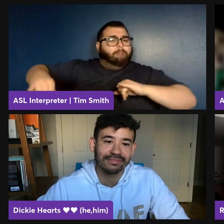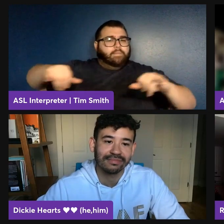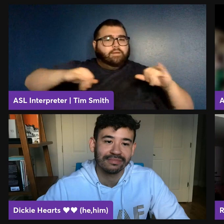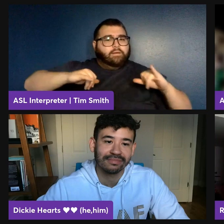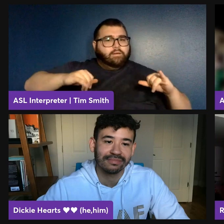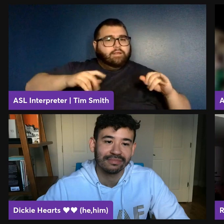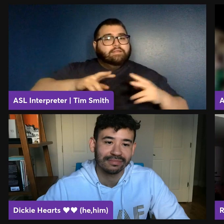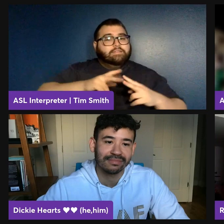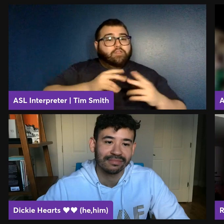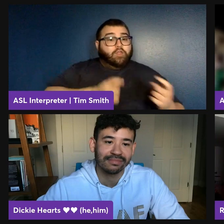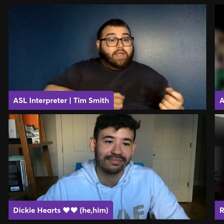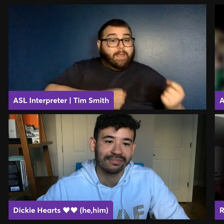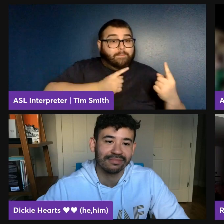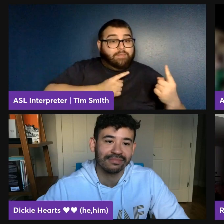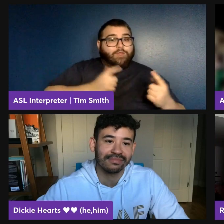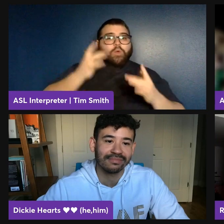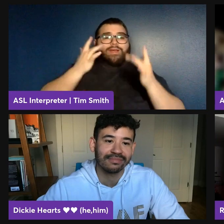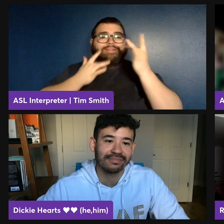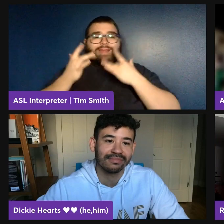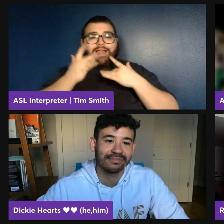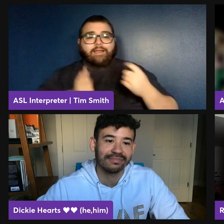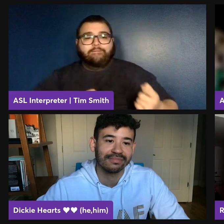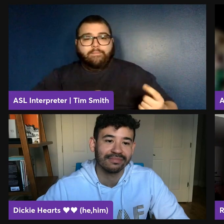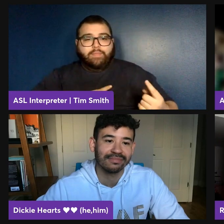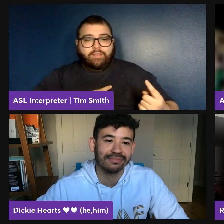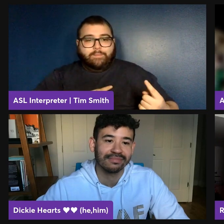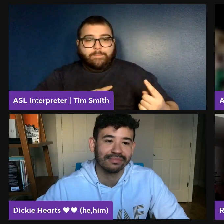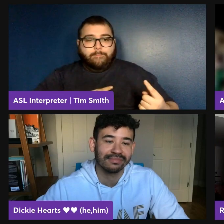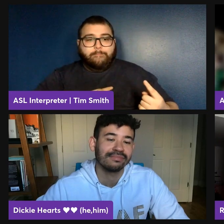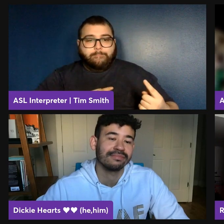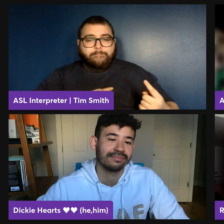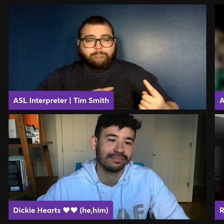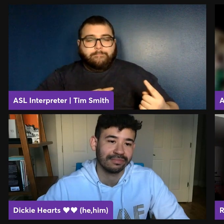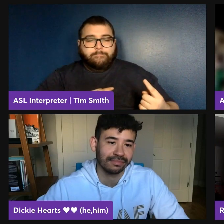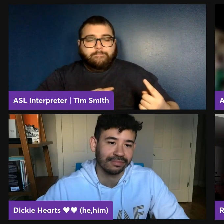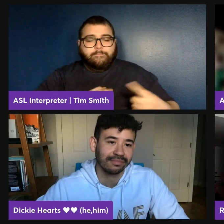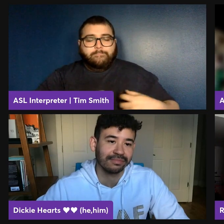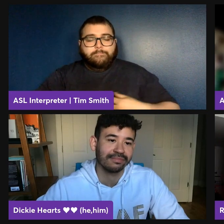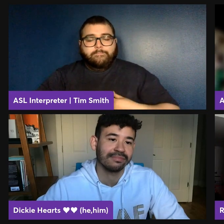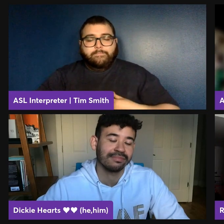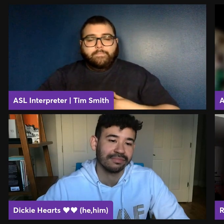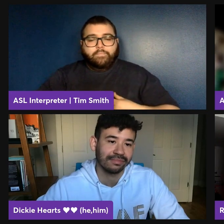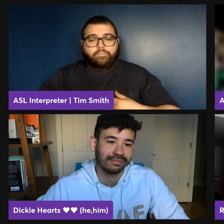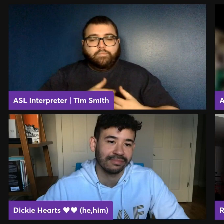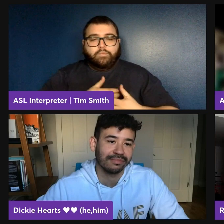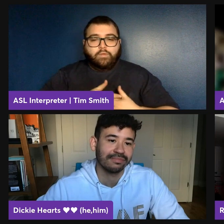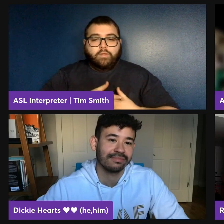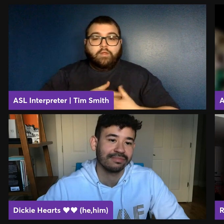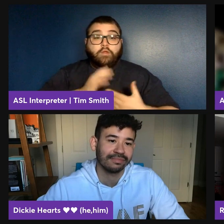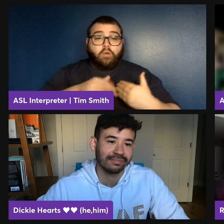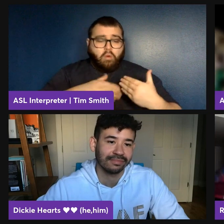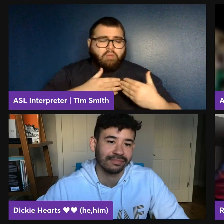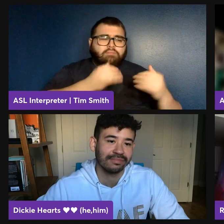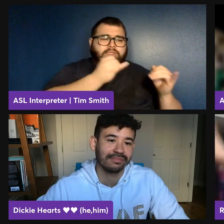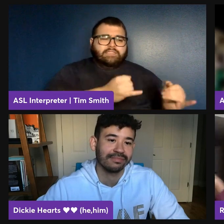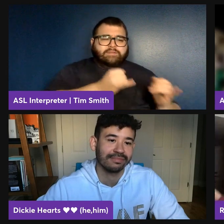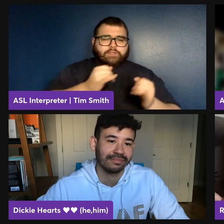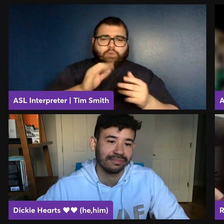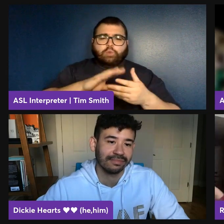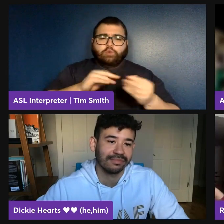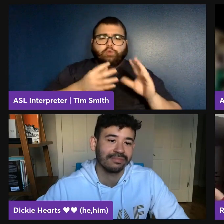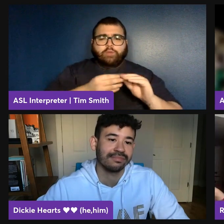empathy or a lack of empathy, and in which these sort of, these are all individual stories. It's not